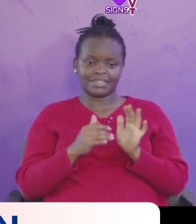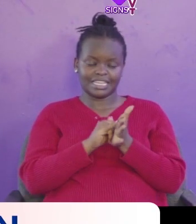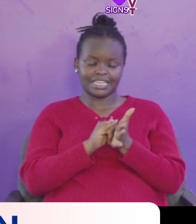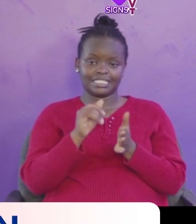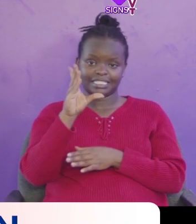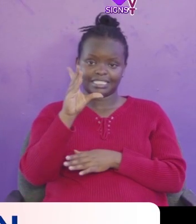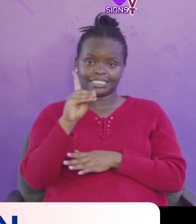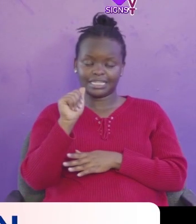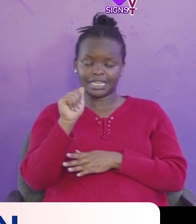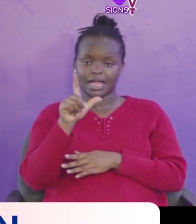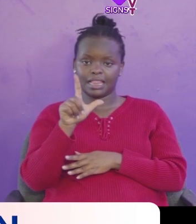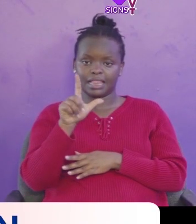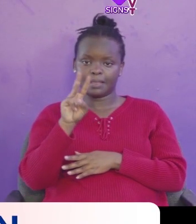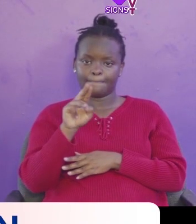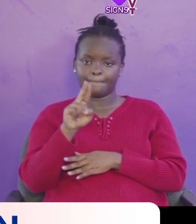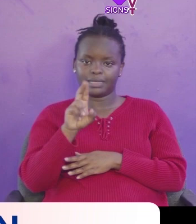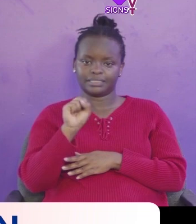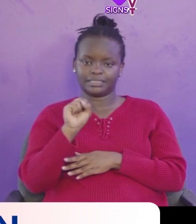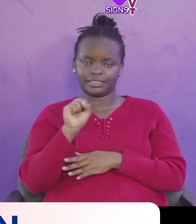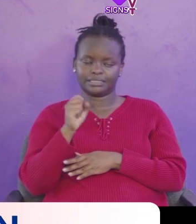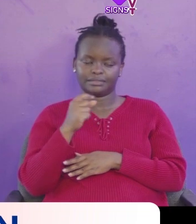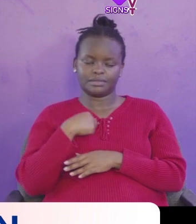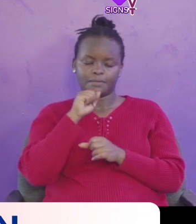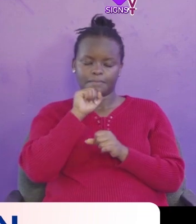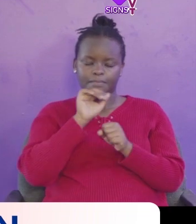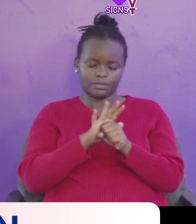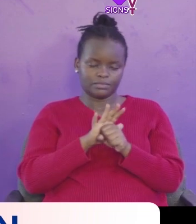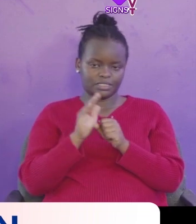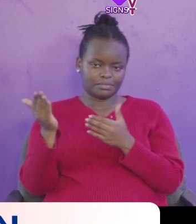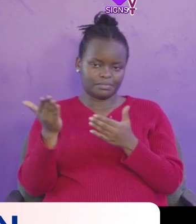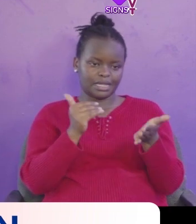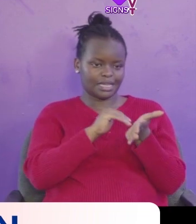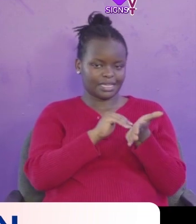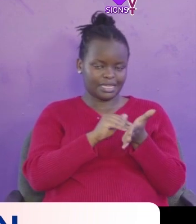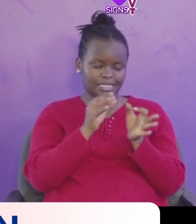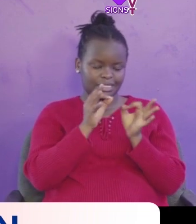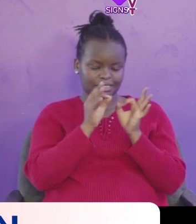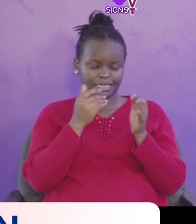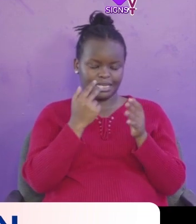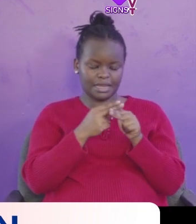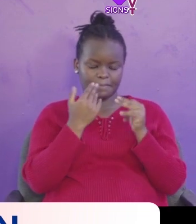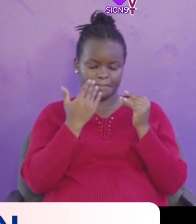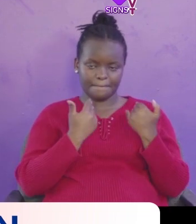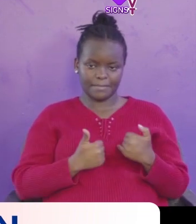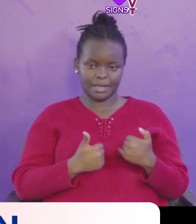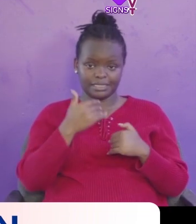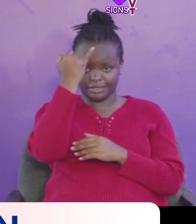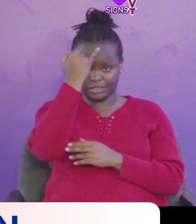Dalmas Anami. I promise to bring him again. My name is Jonas Simba. Our sign language interpreter